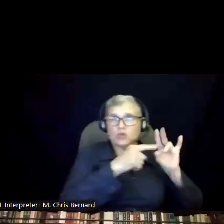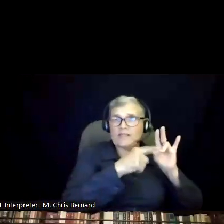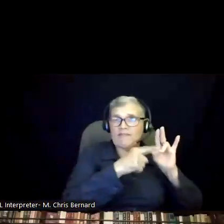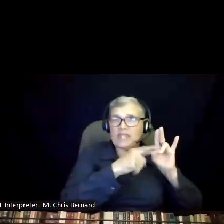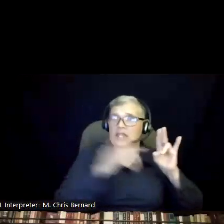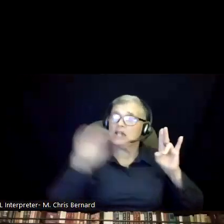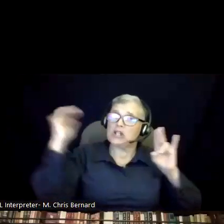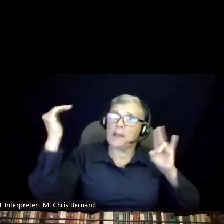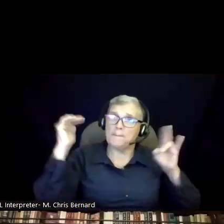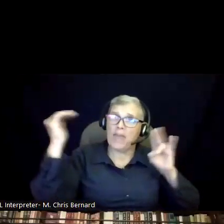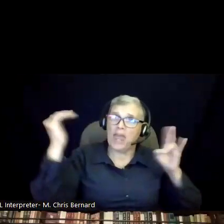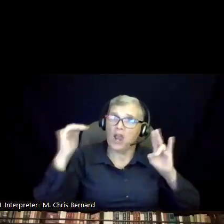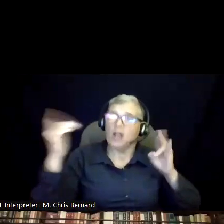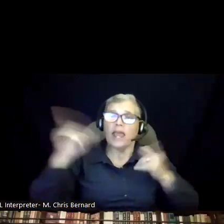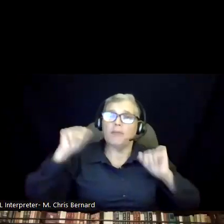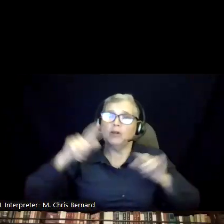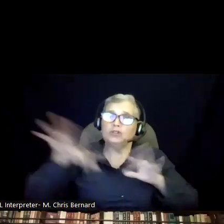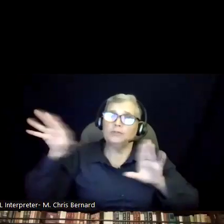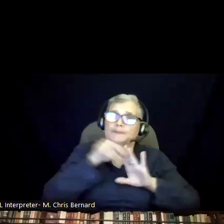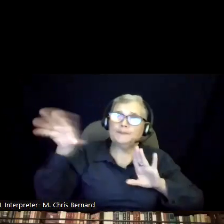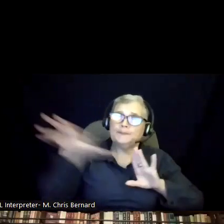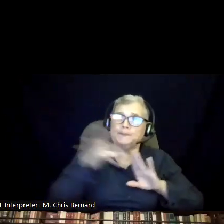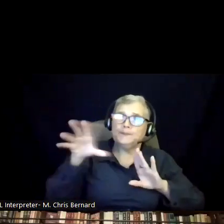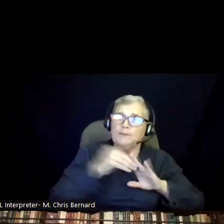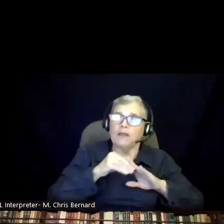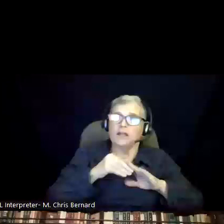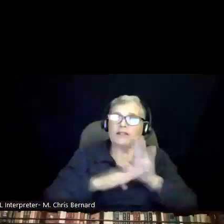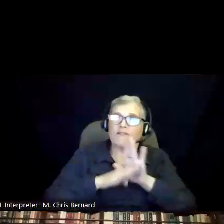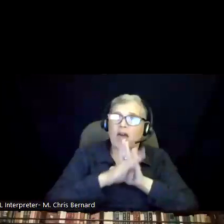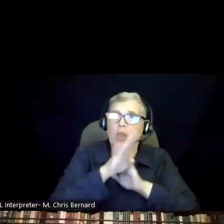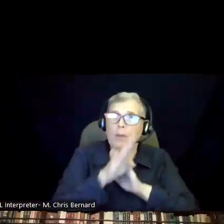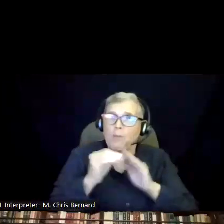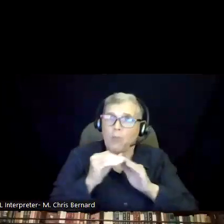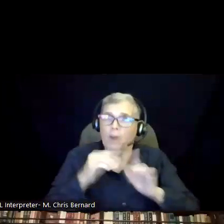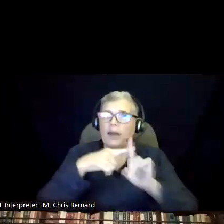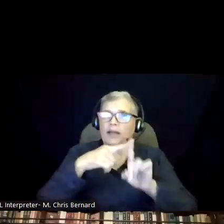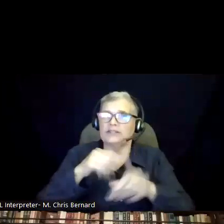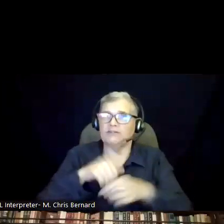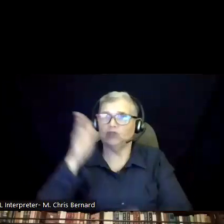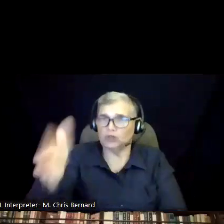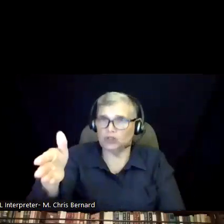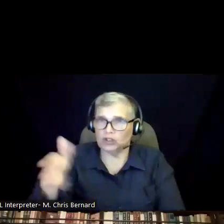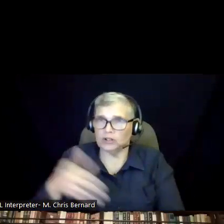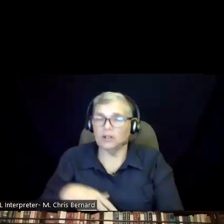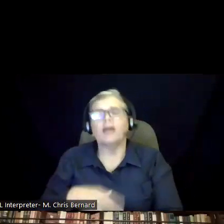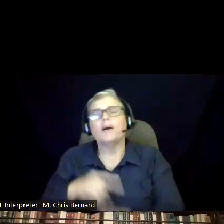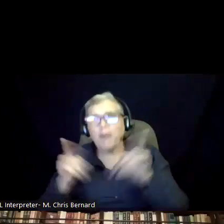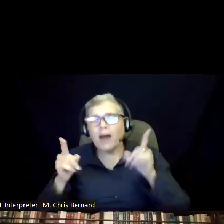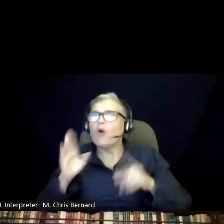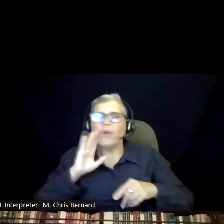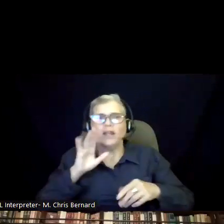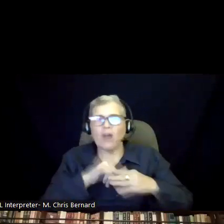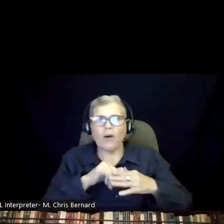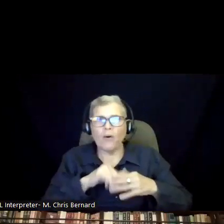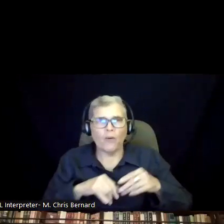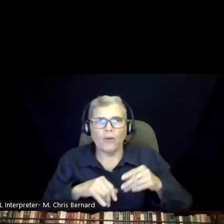and use that to inform where we are going in the future. And we see a handful of inconsistencies, and I'll just raise